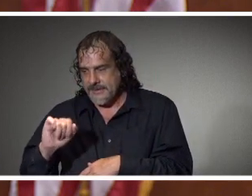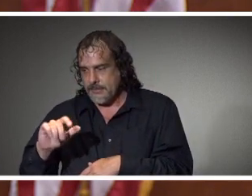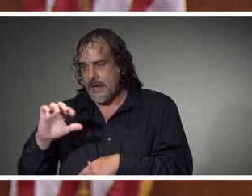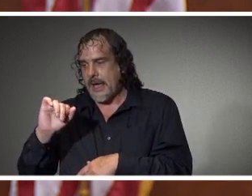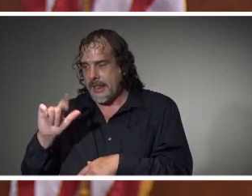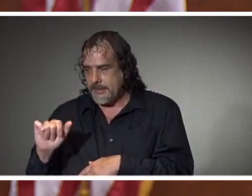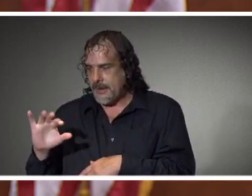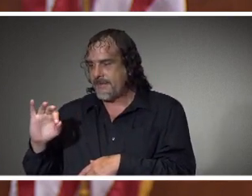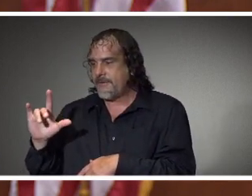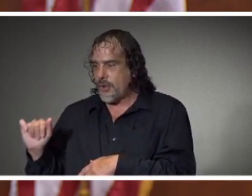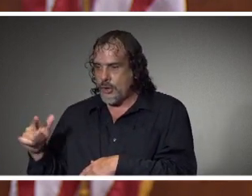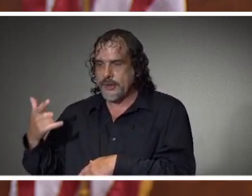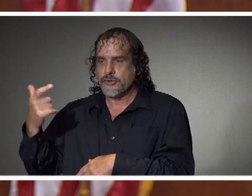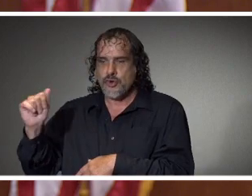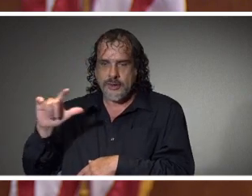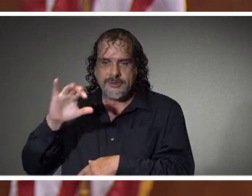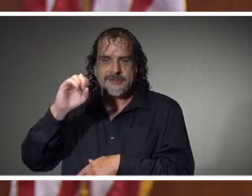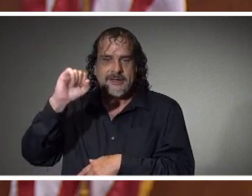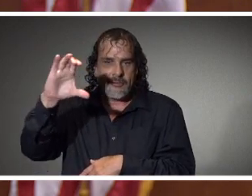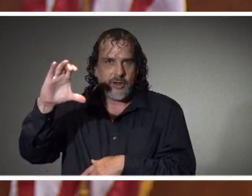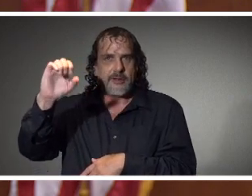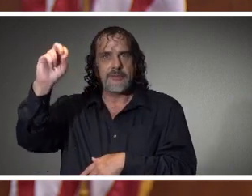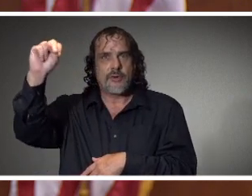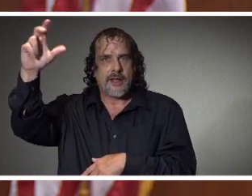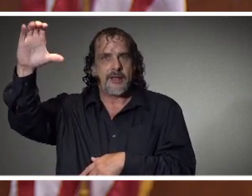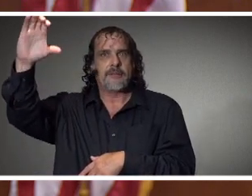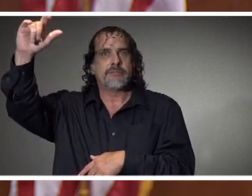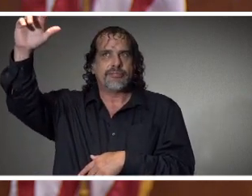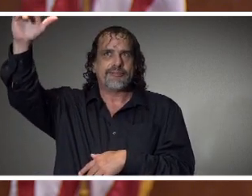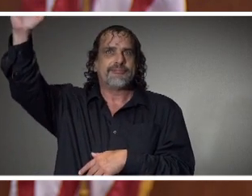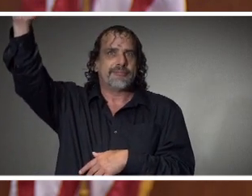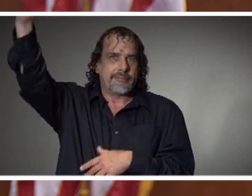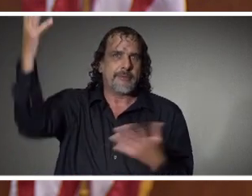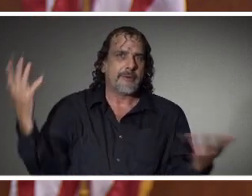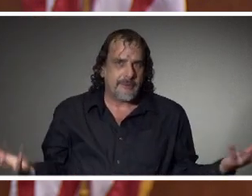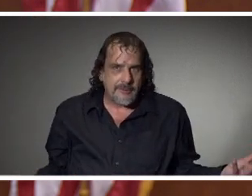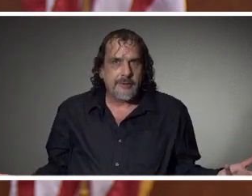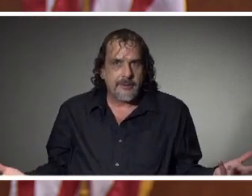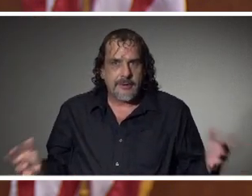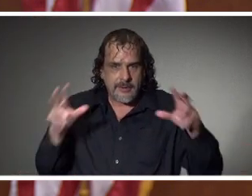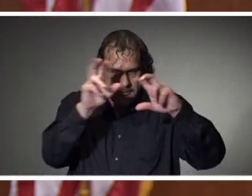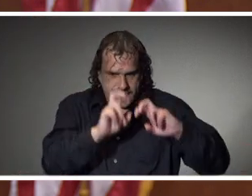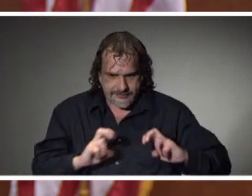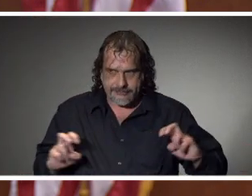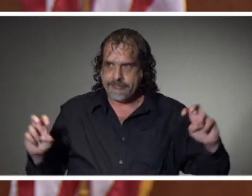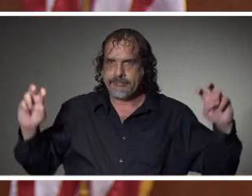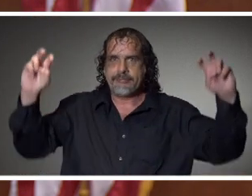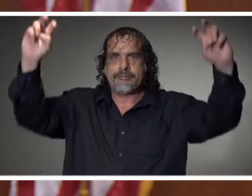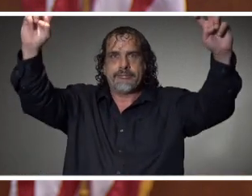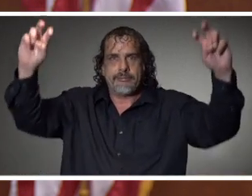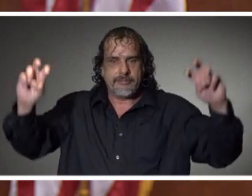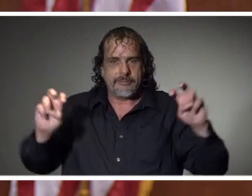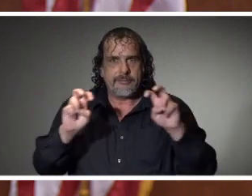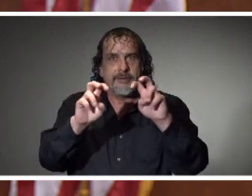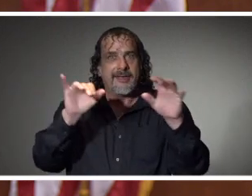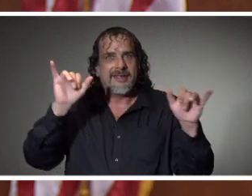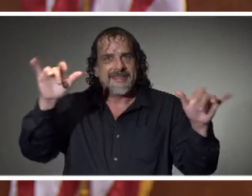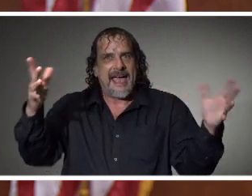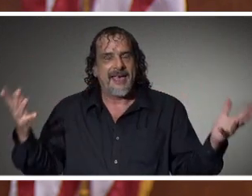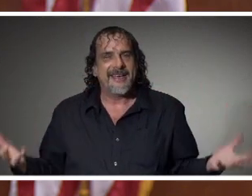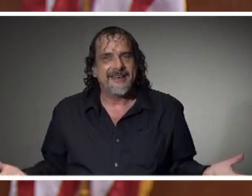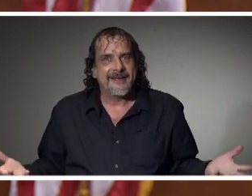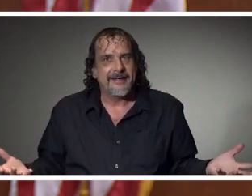to Florida to Georgia to South Carolina and to North Carolina. And other areas. I think what we're